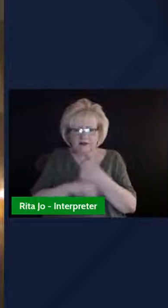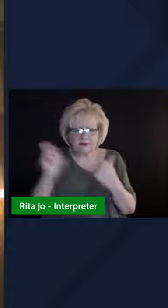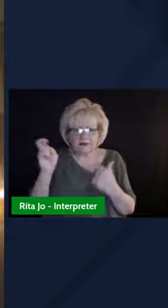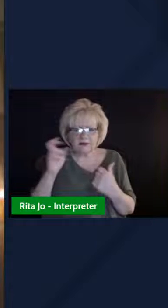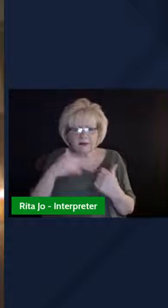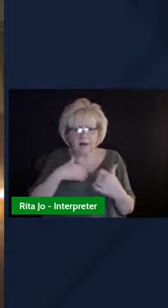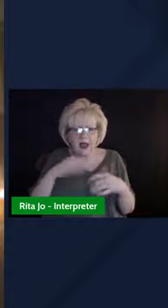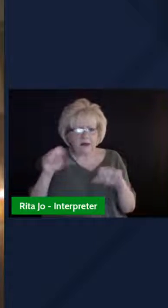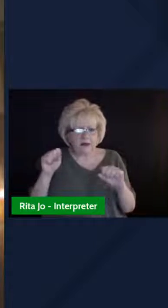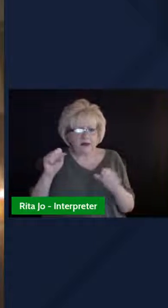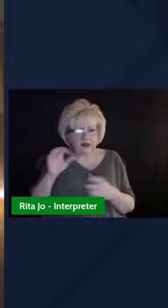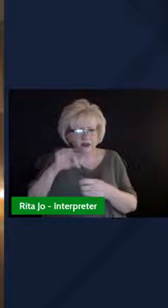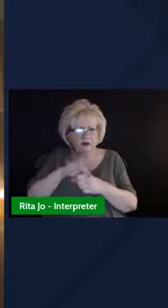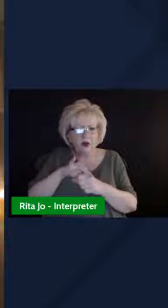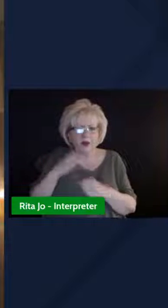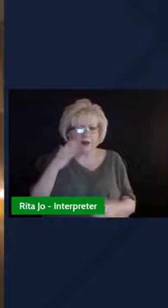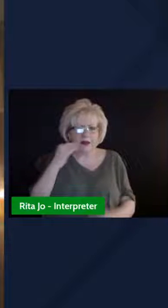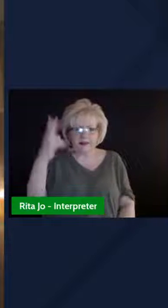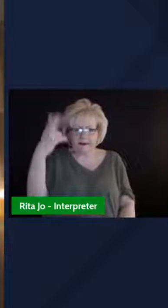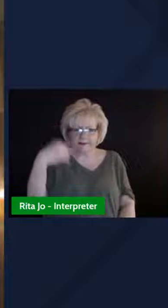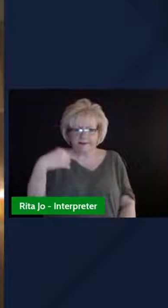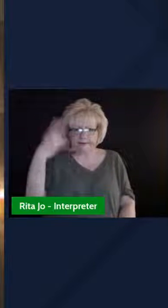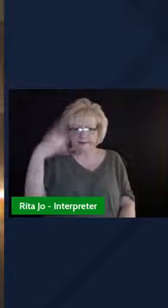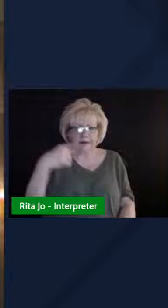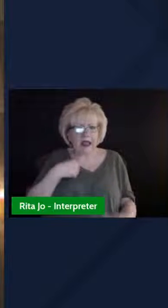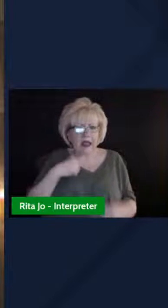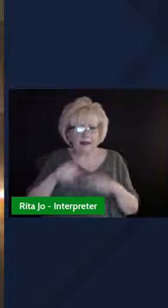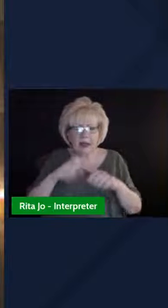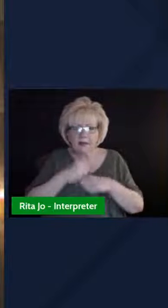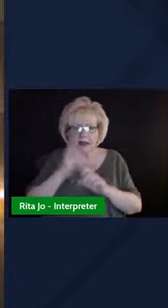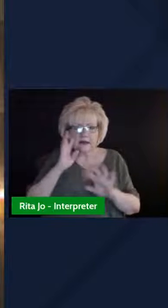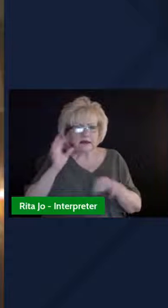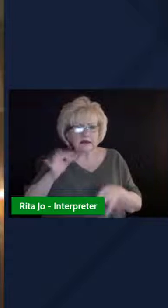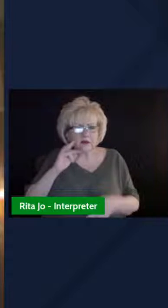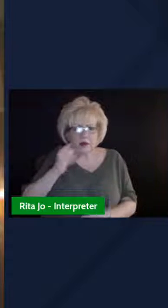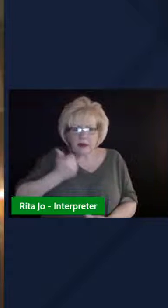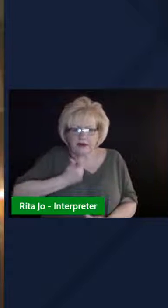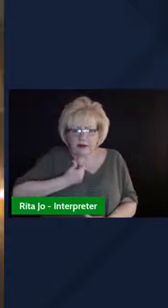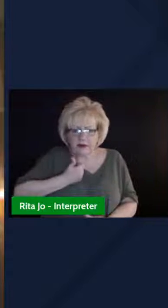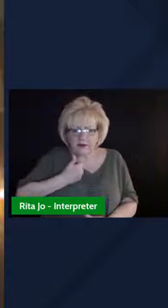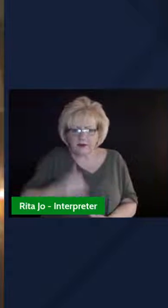vote because they deem me unable to make decisions for myself.